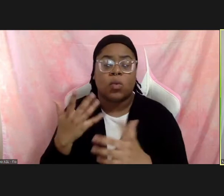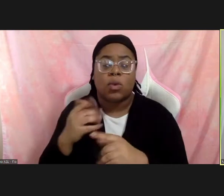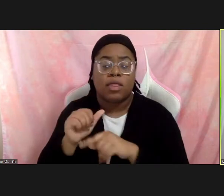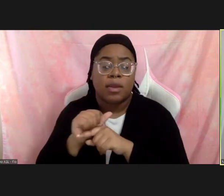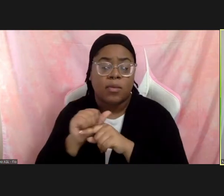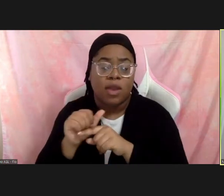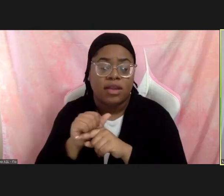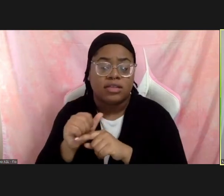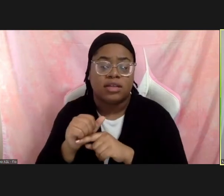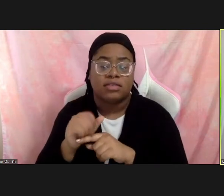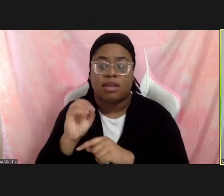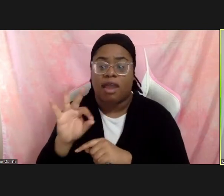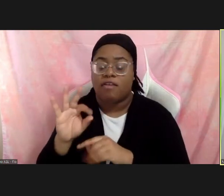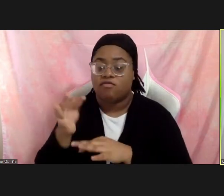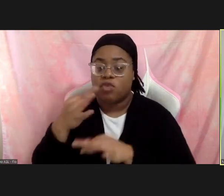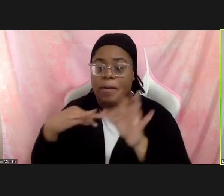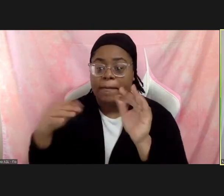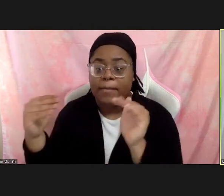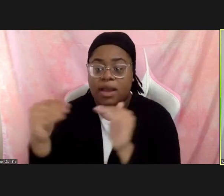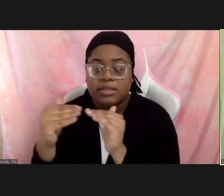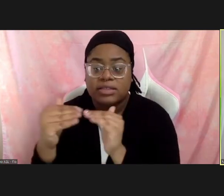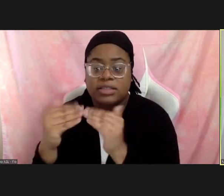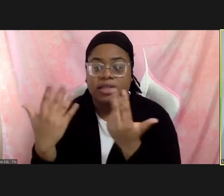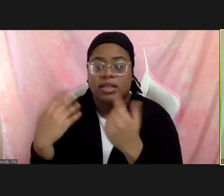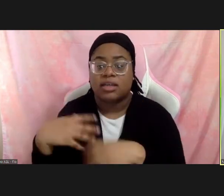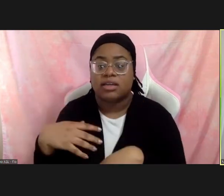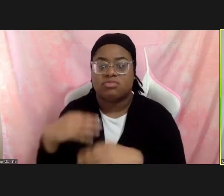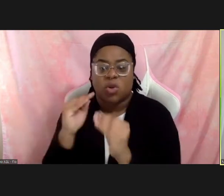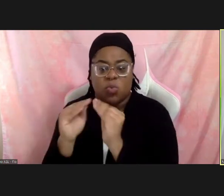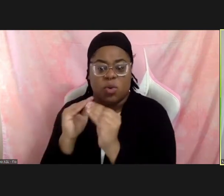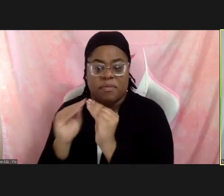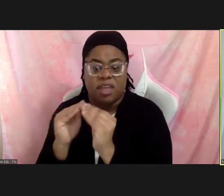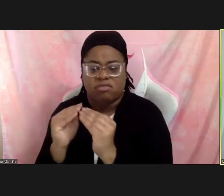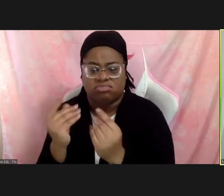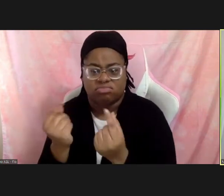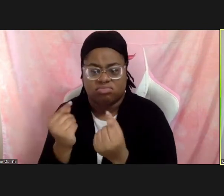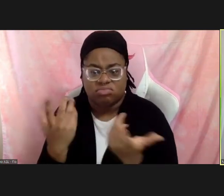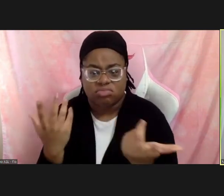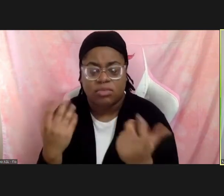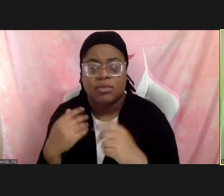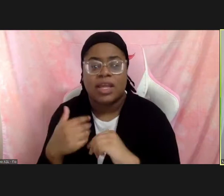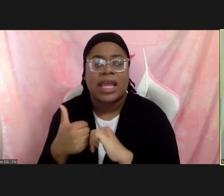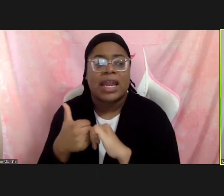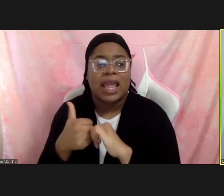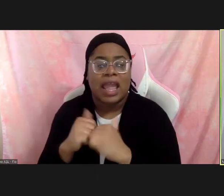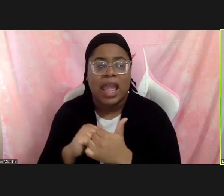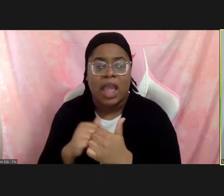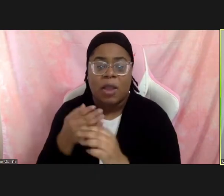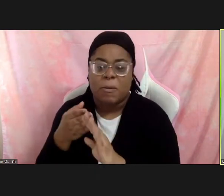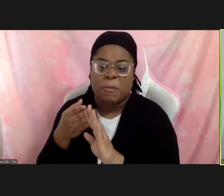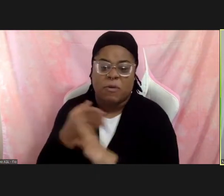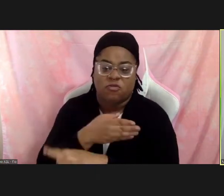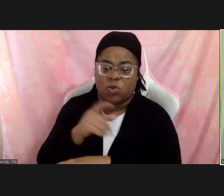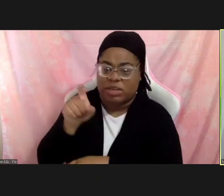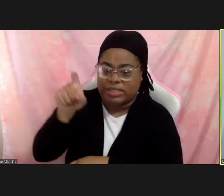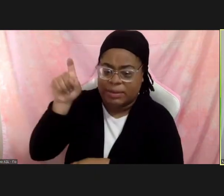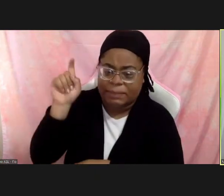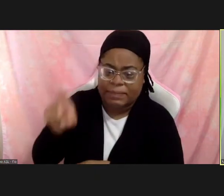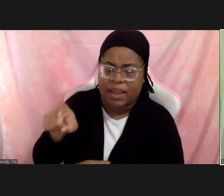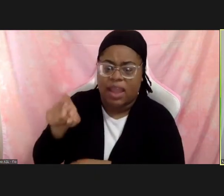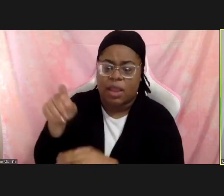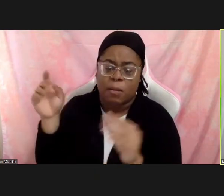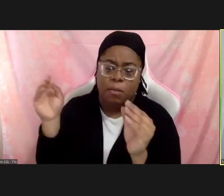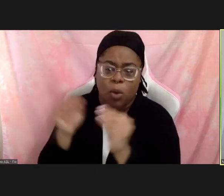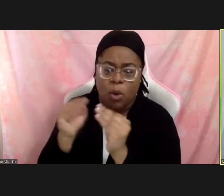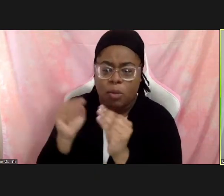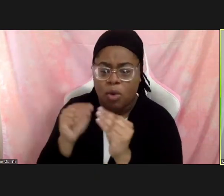of reciprocity and repair that we're cultivating, and how before we can demand any more from